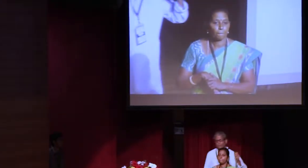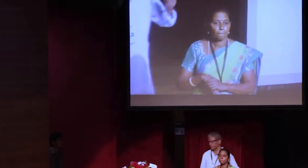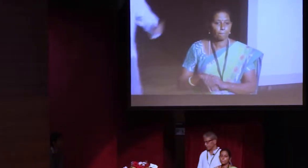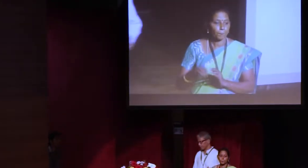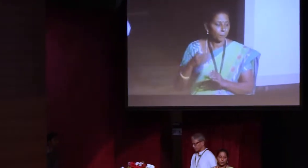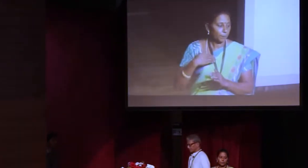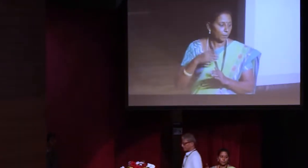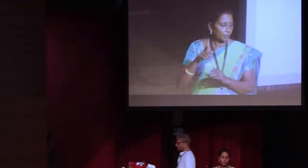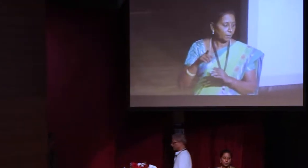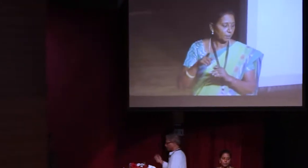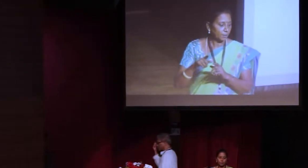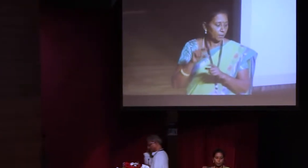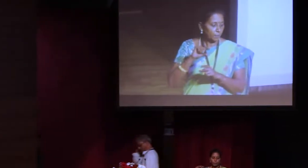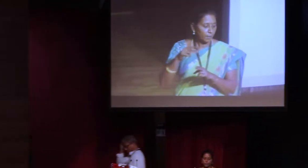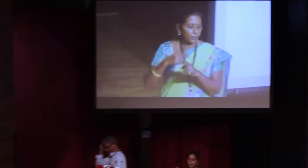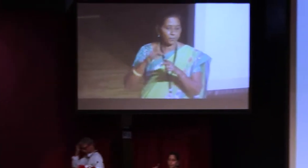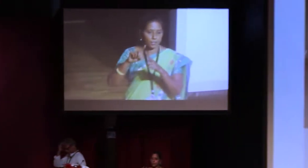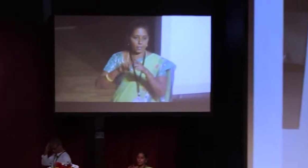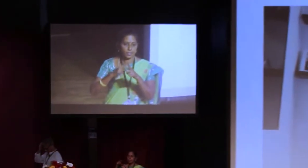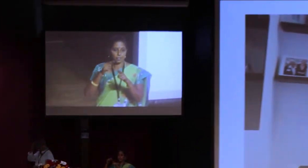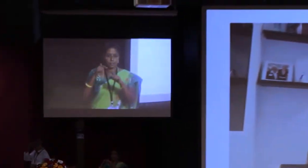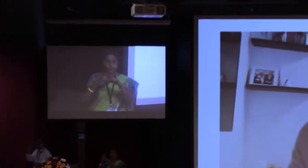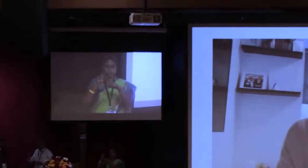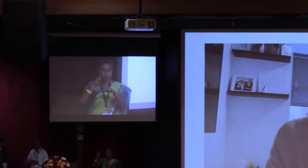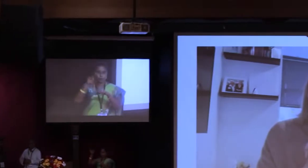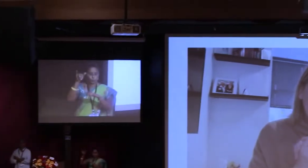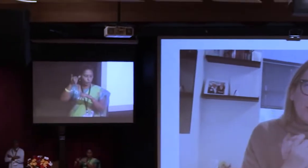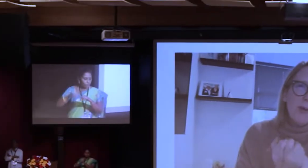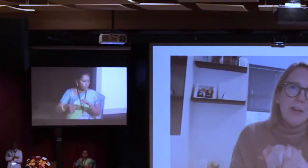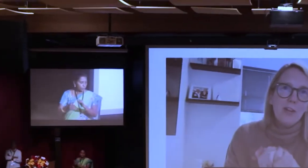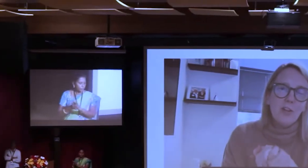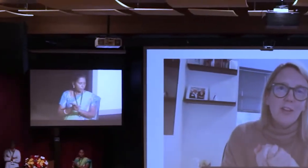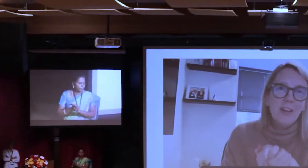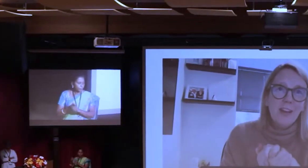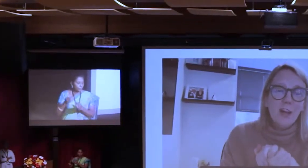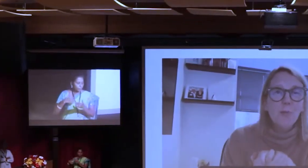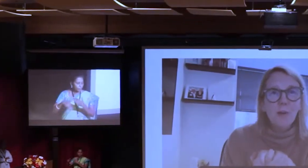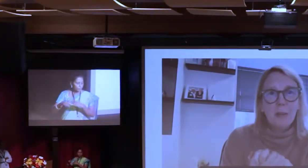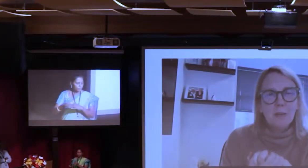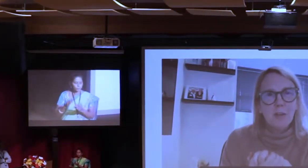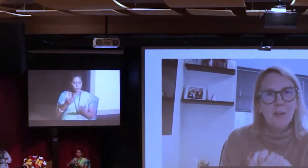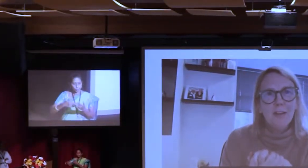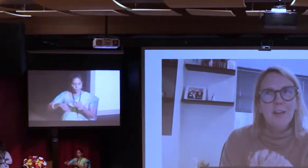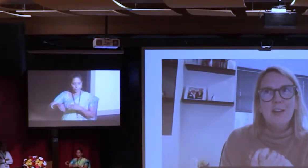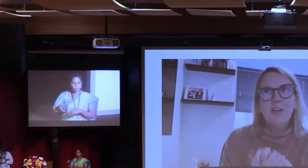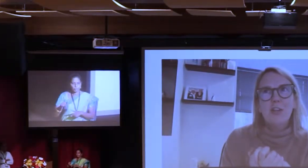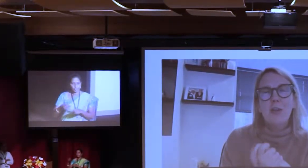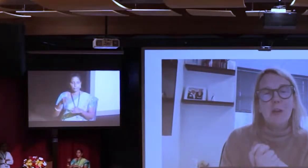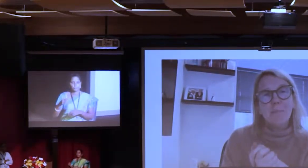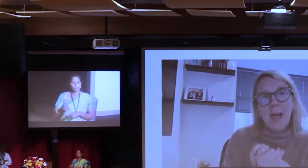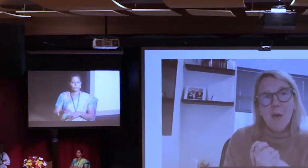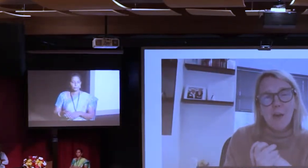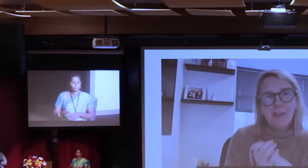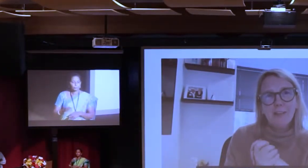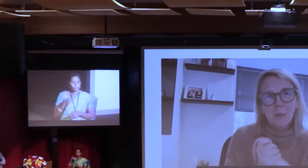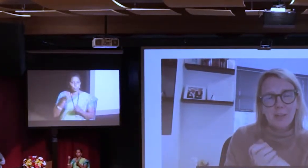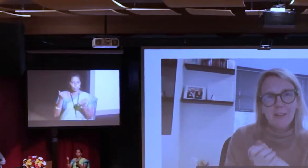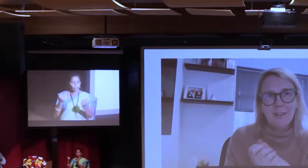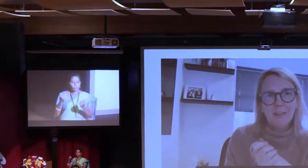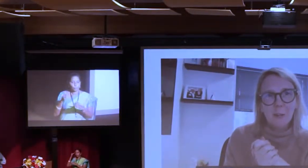Hi there, folks. My name is Jenny Lay-Fleury, and I have the honor and privilege of welcoming you to